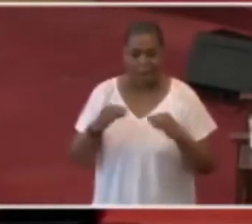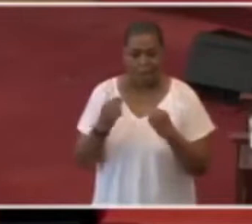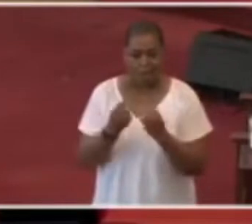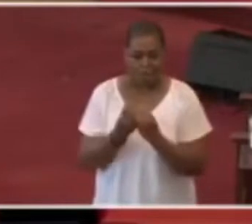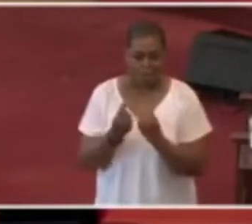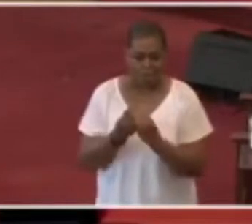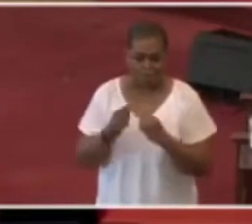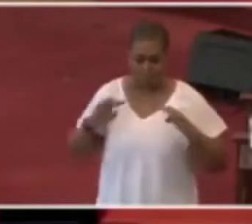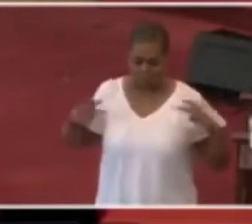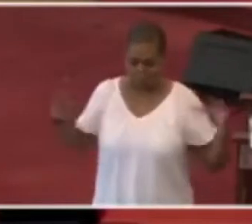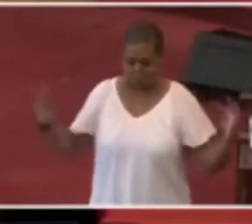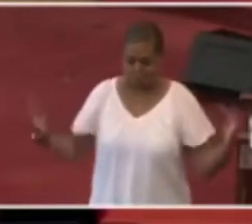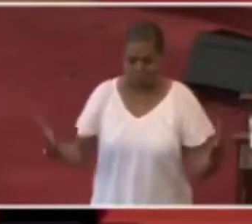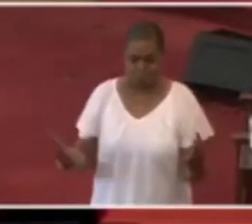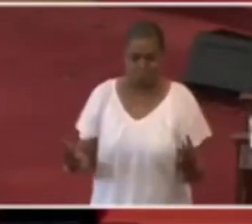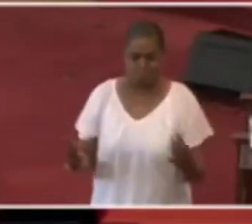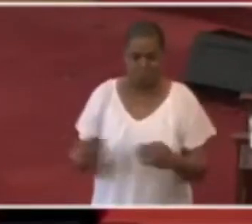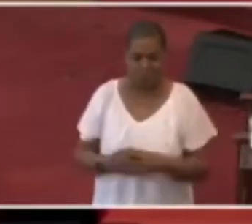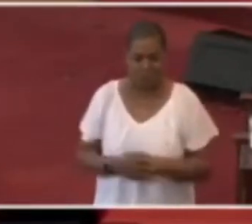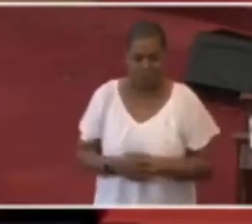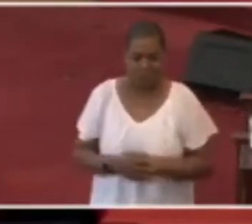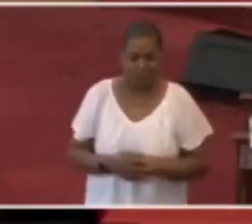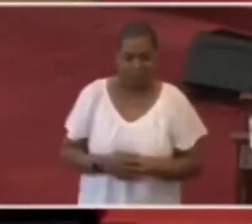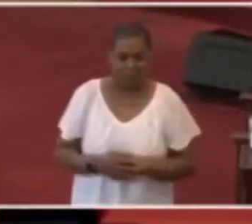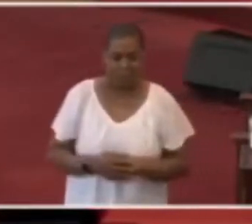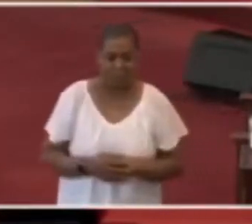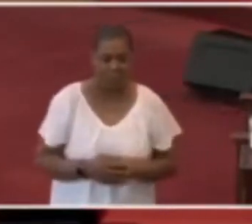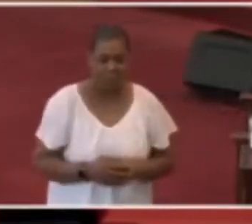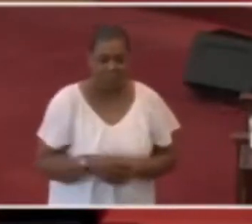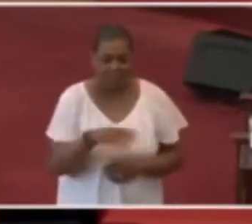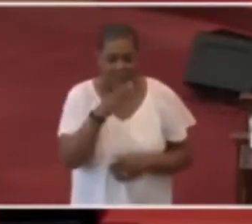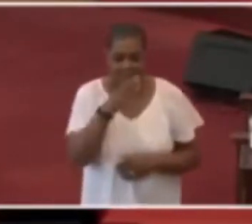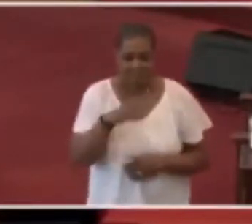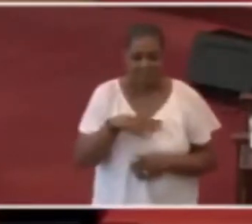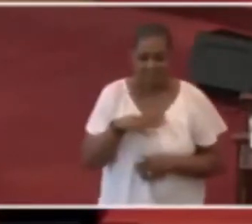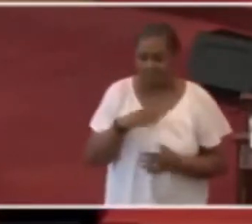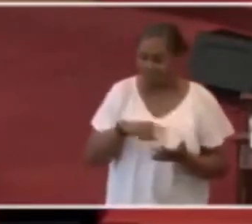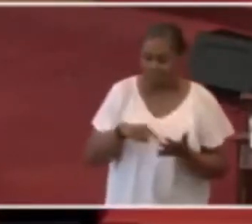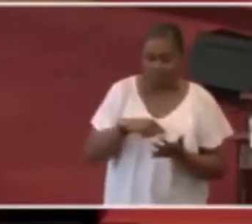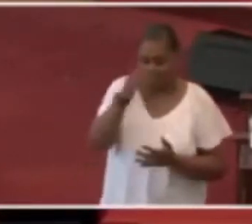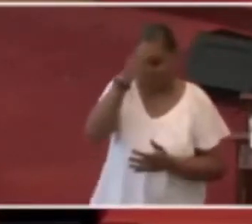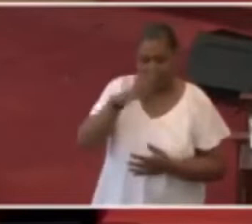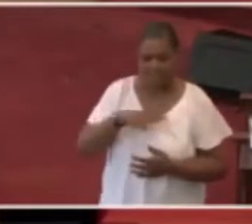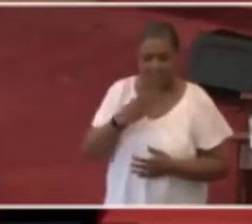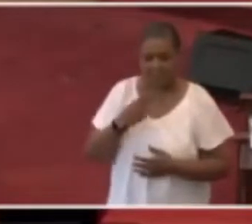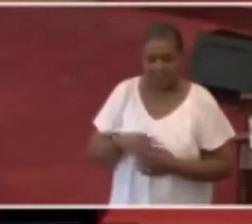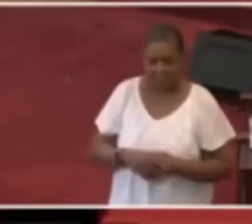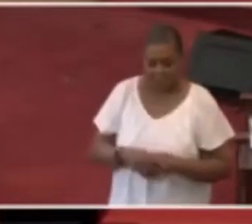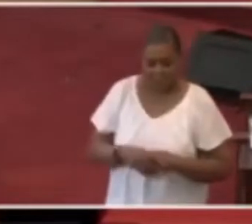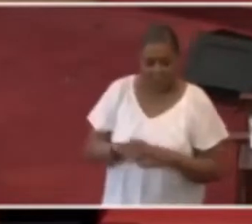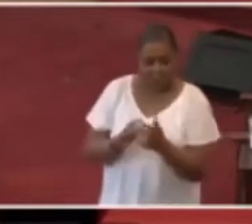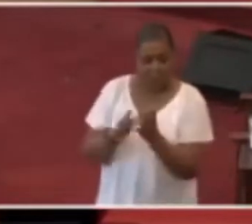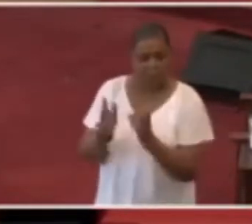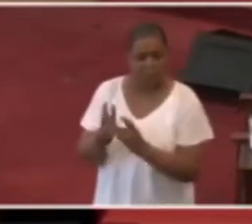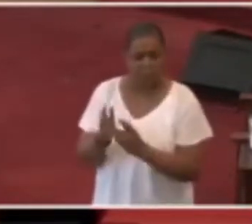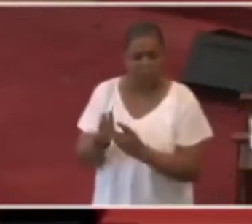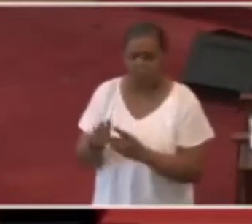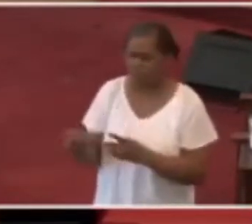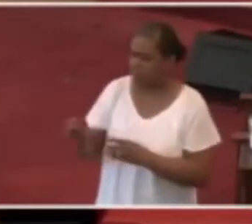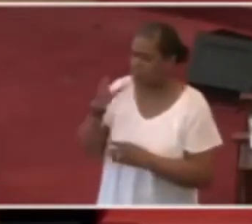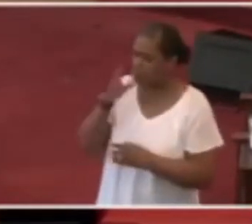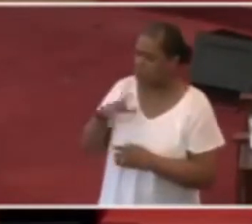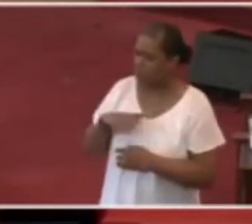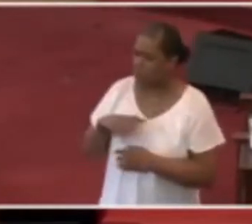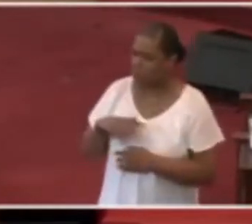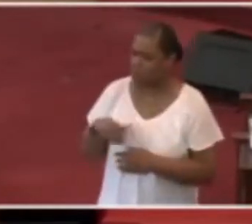had pre-selected who would be the spokesperson, and he wasted no time. Teacher, this woman here has been caught in